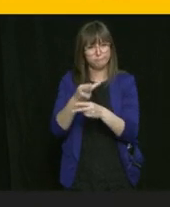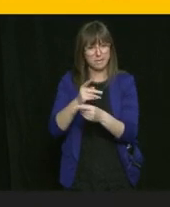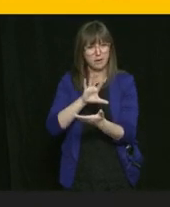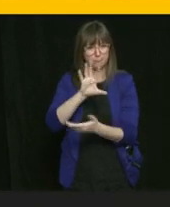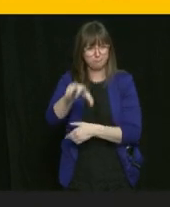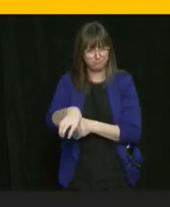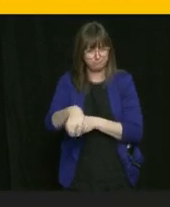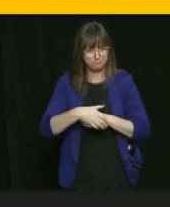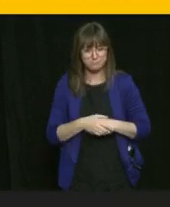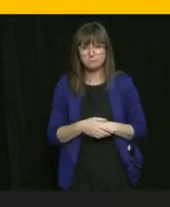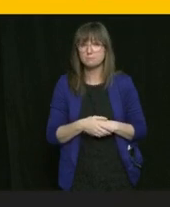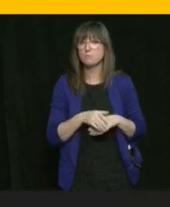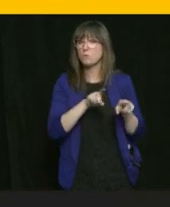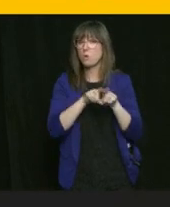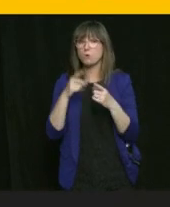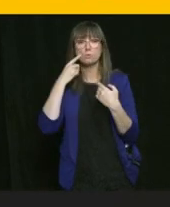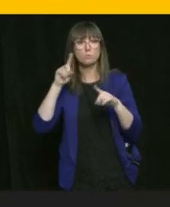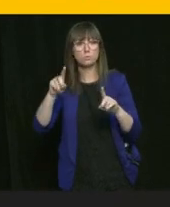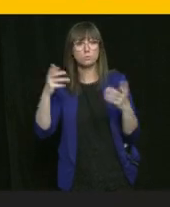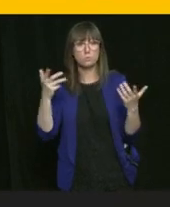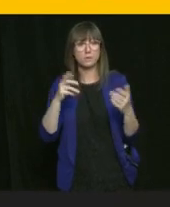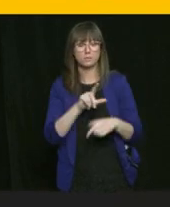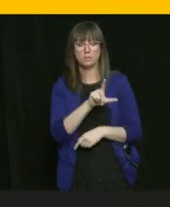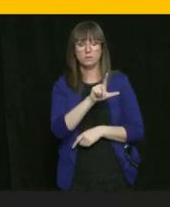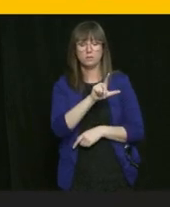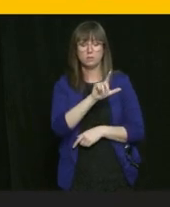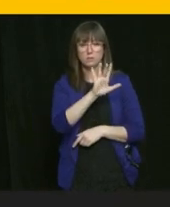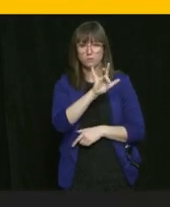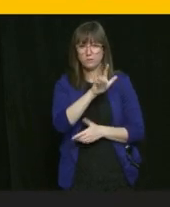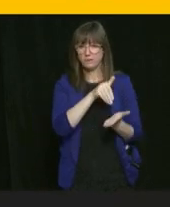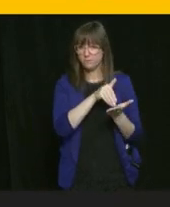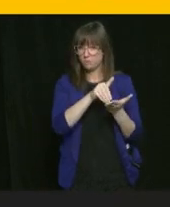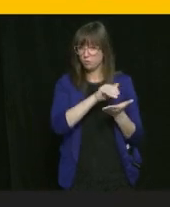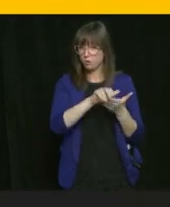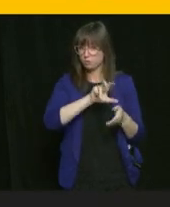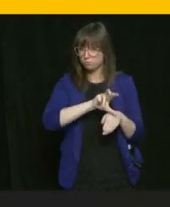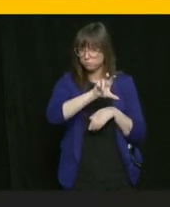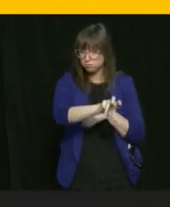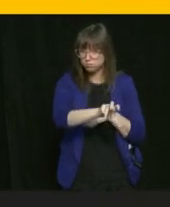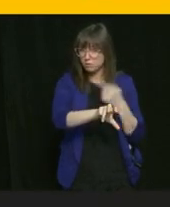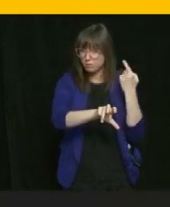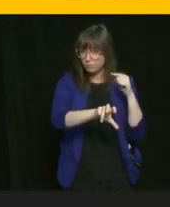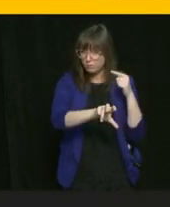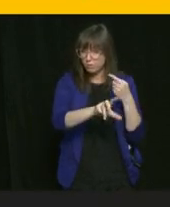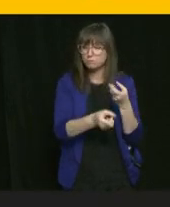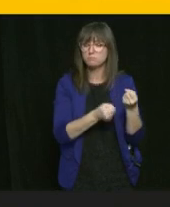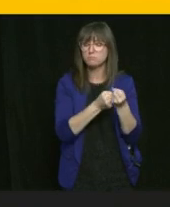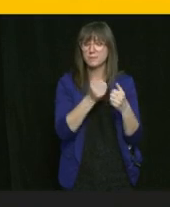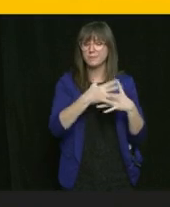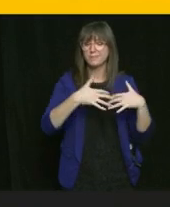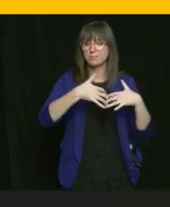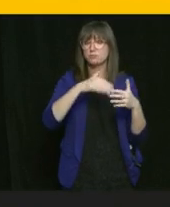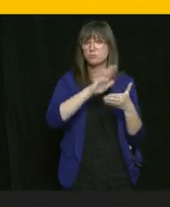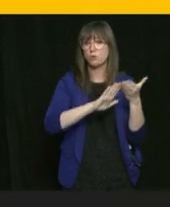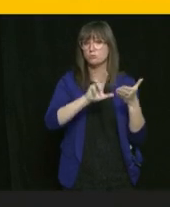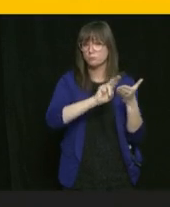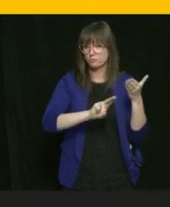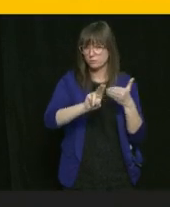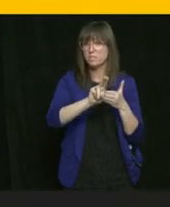can also announce that we will invest over $25 million to help Indigenous post-secondary institutions